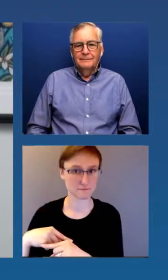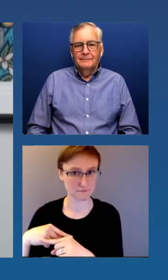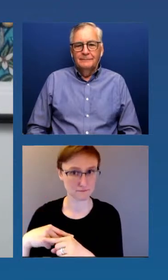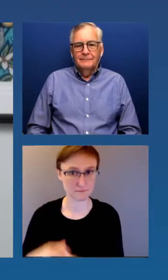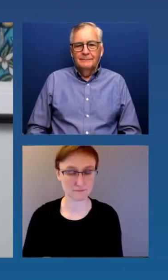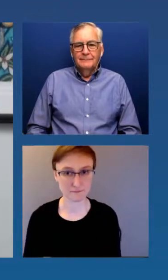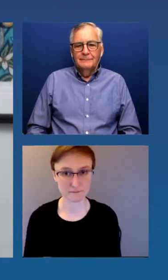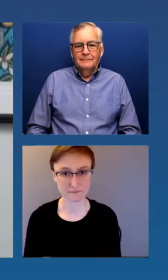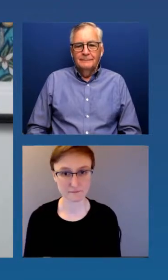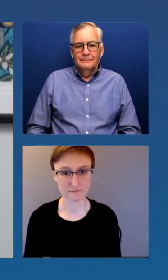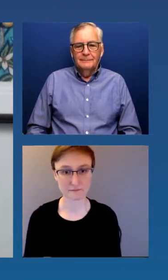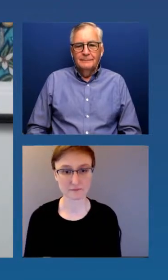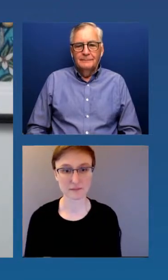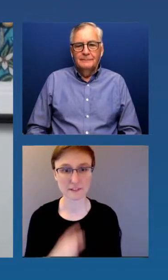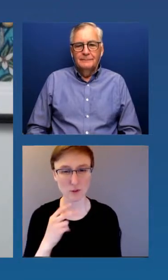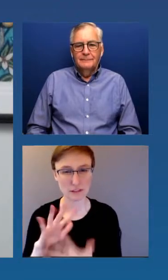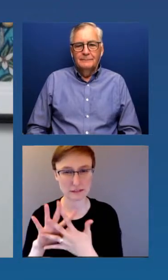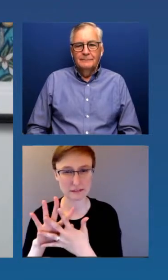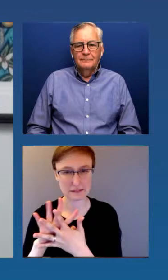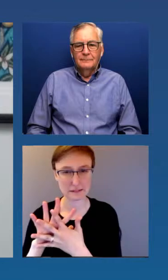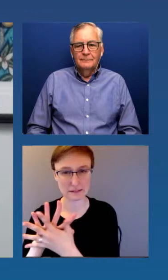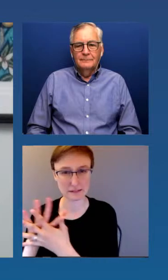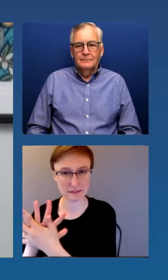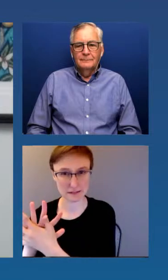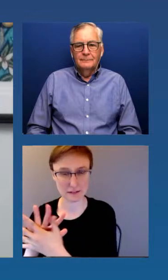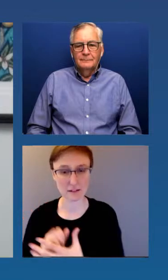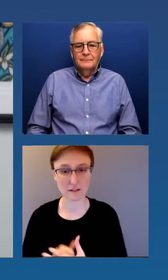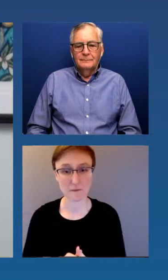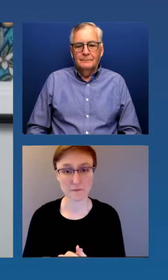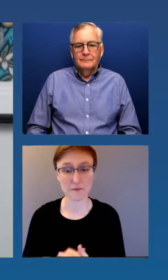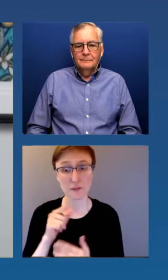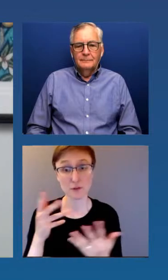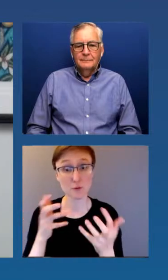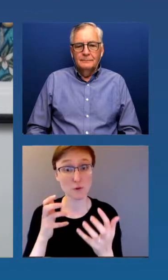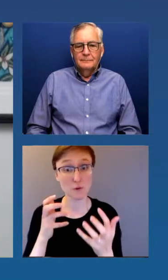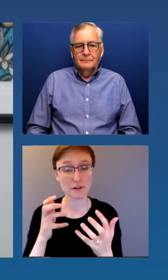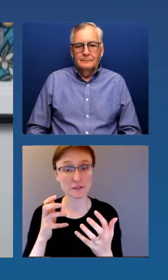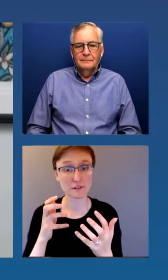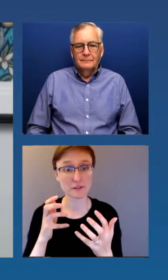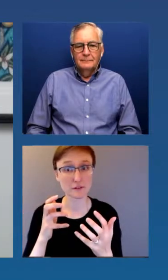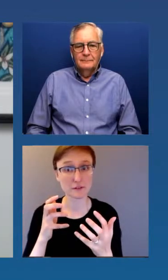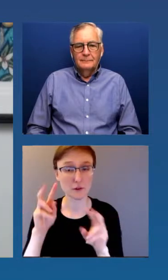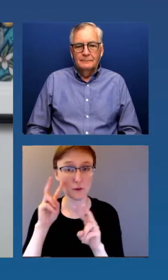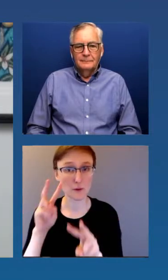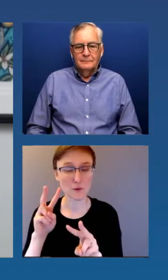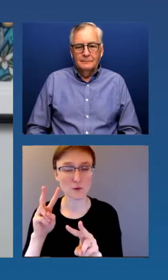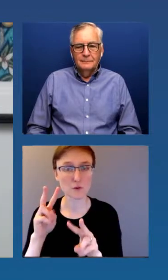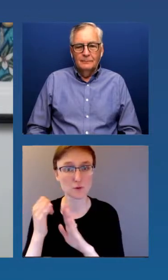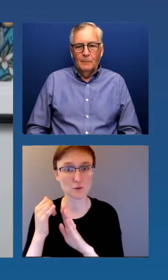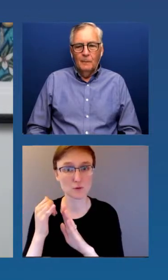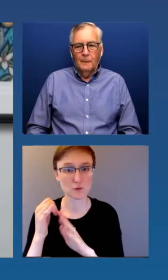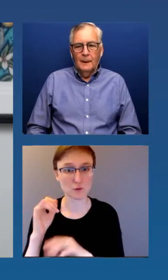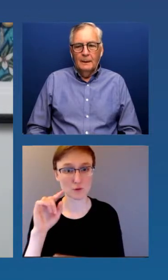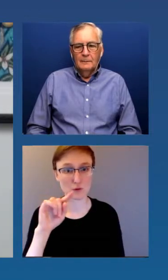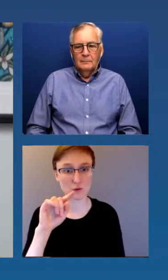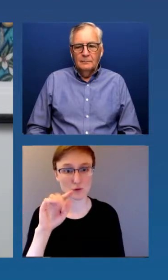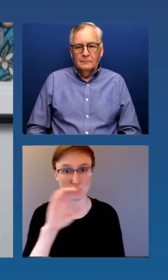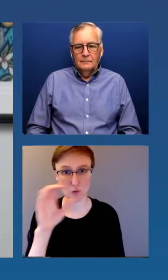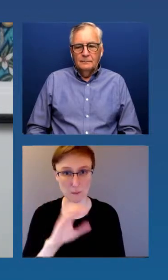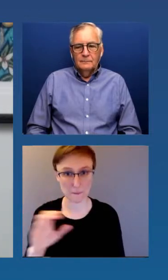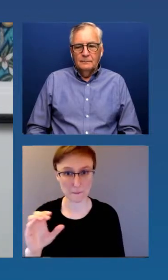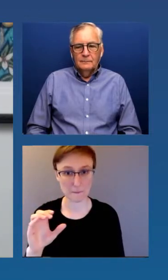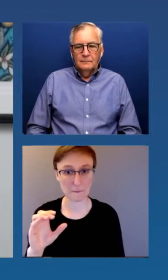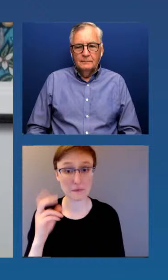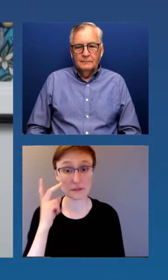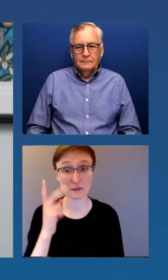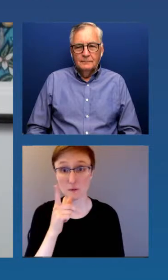on Zoom, please put your view on speaker view